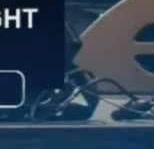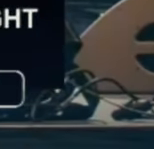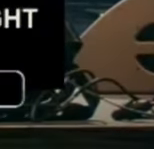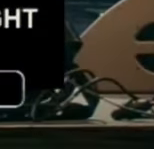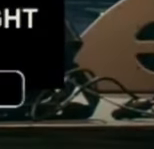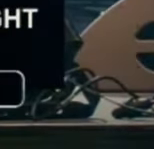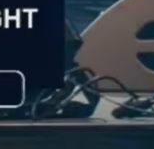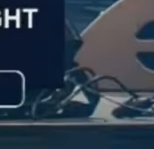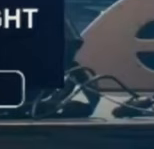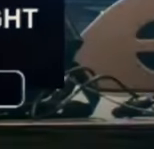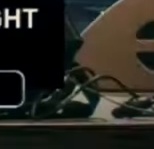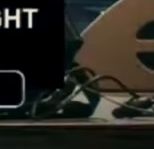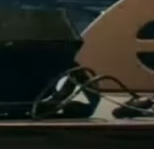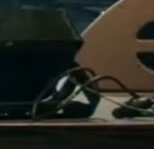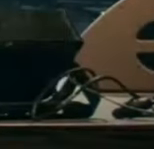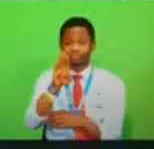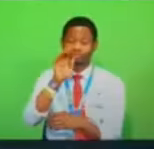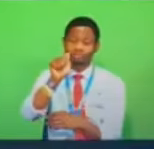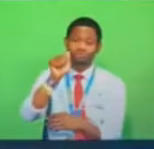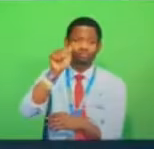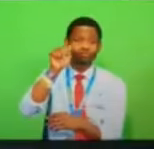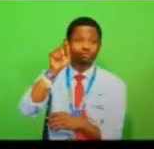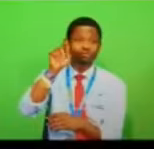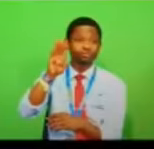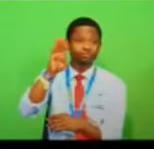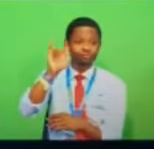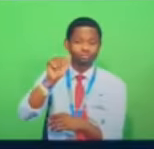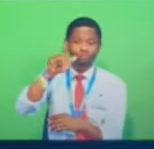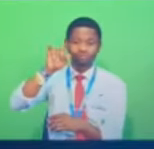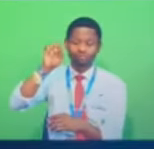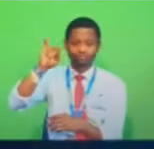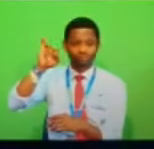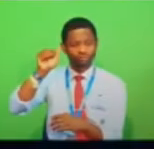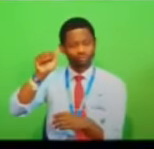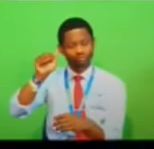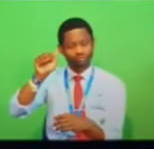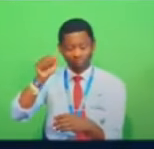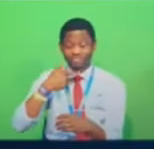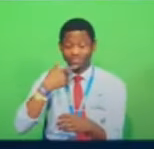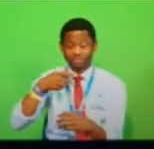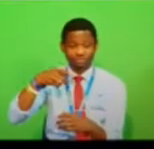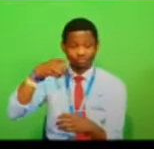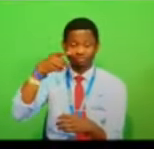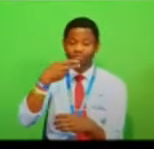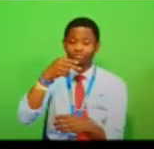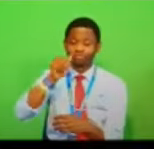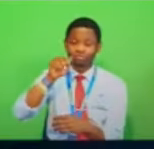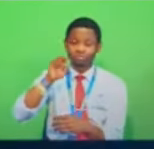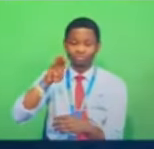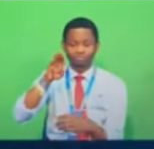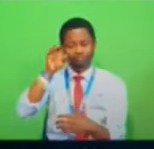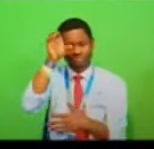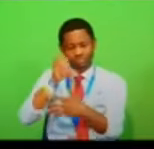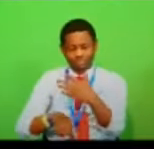Babylonians. Now, Habakkuk chapter 2, verse 14 says that, for the earth will be filled with the knowledge of the glory of the